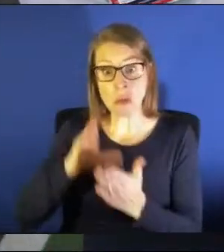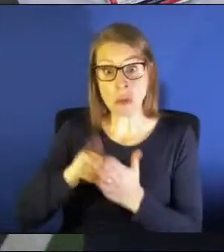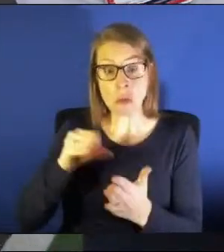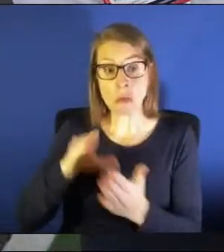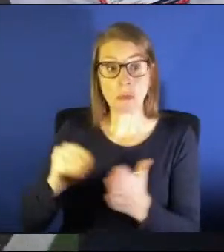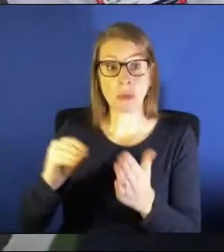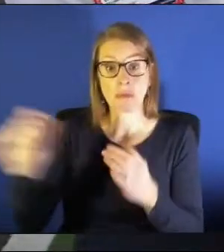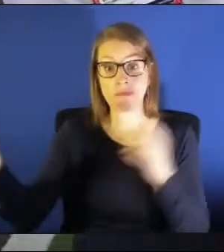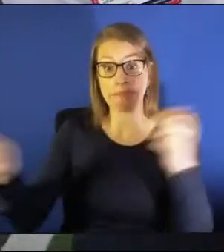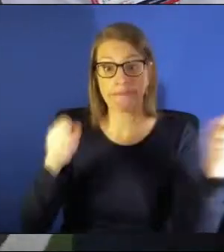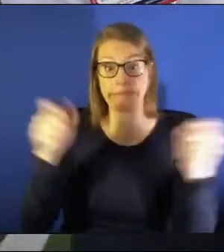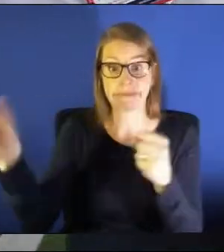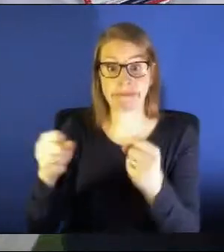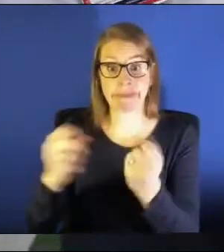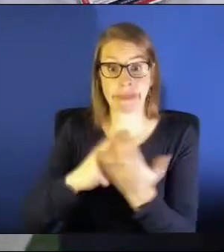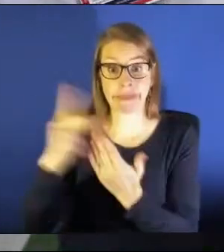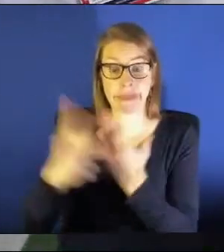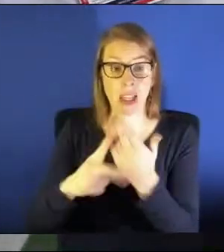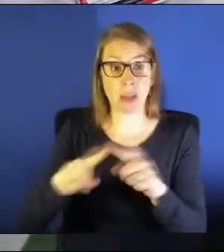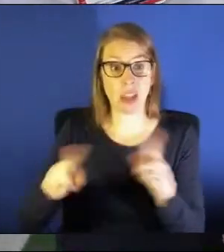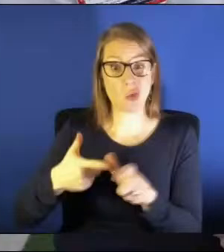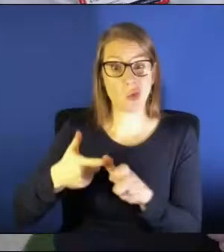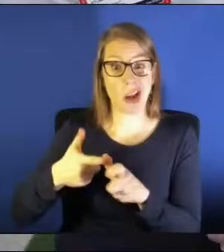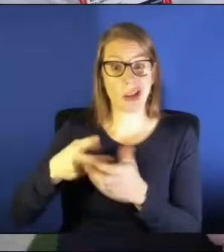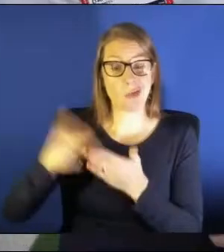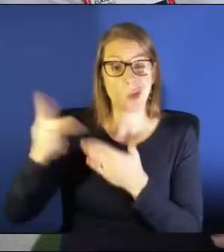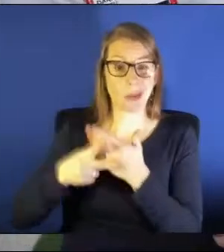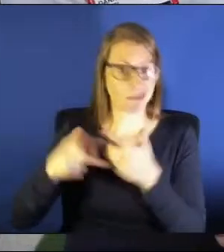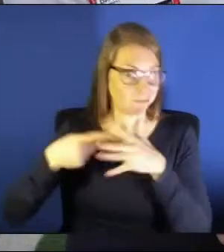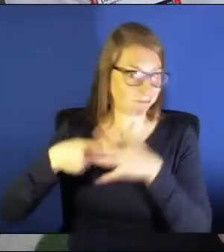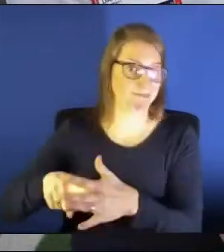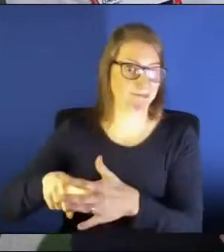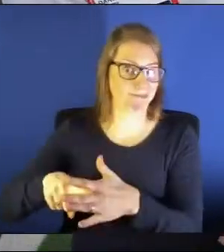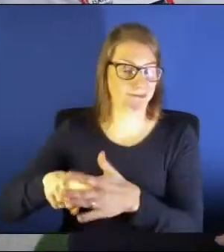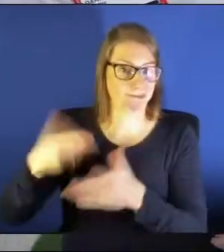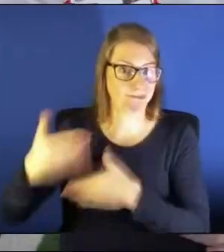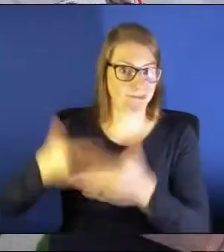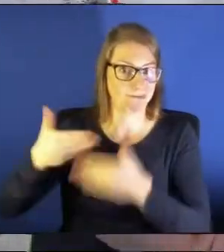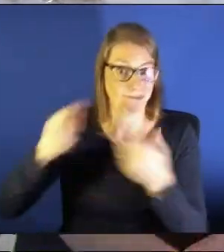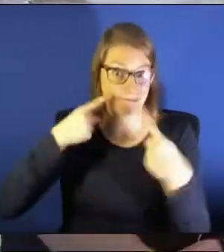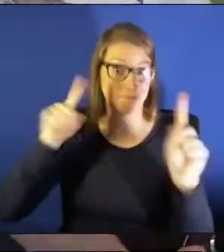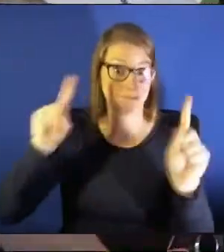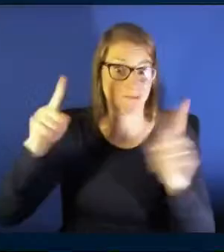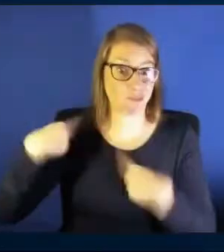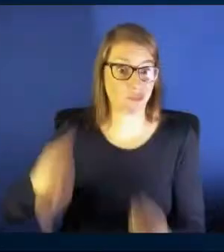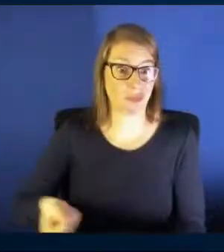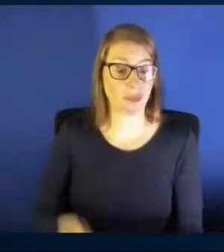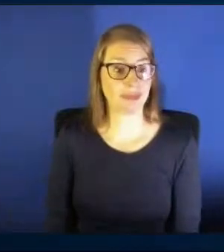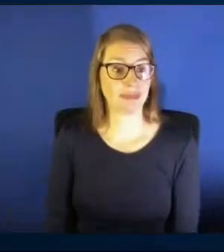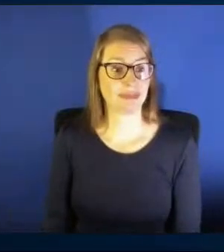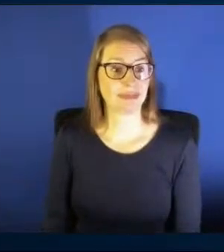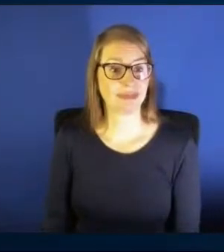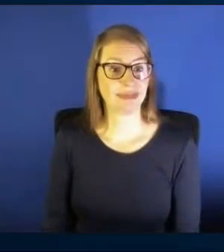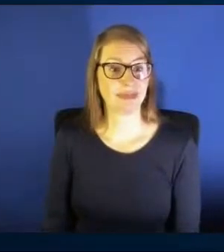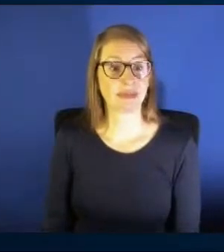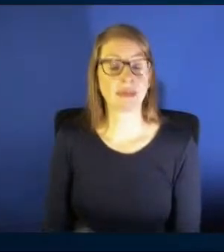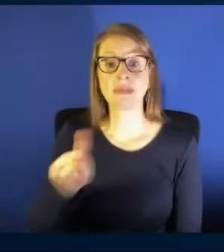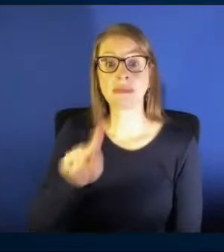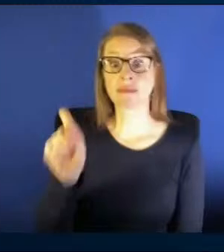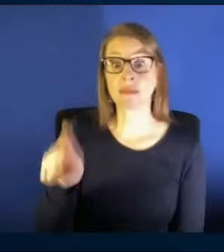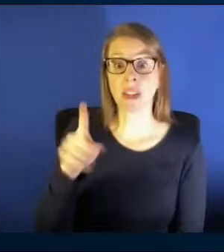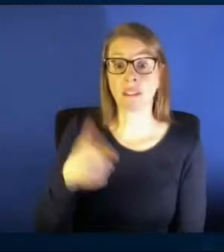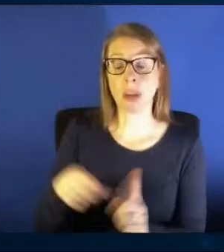programs up, but this running program has been kind of the flagship program, and it's going very well. Cool. Alexis, another question is from Ashley,